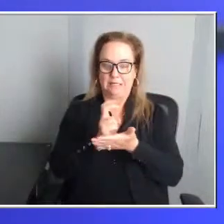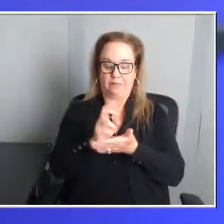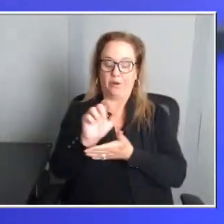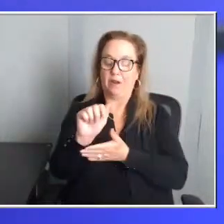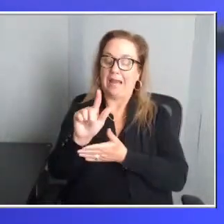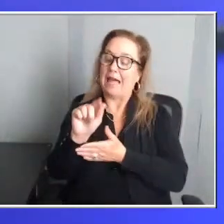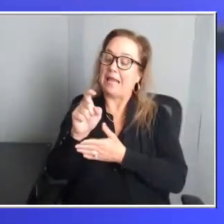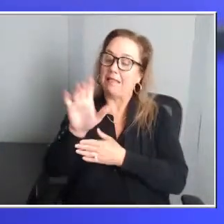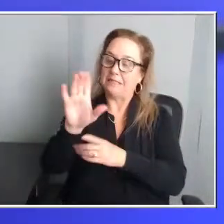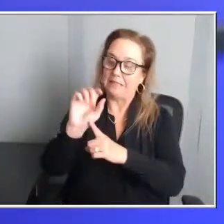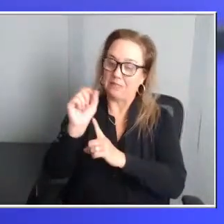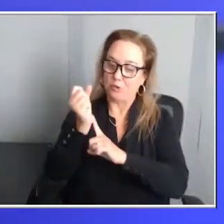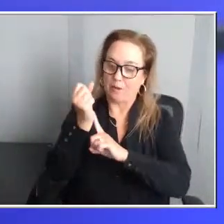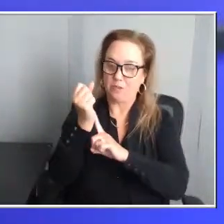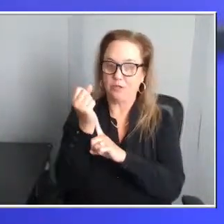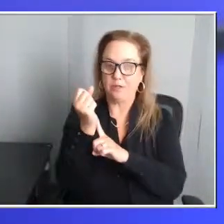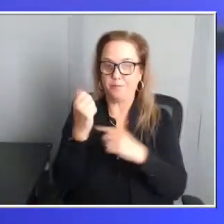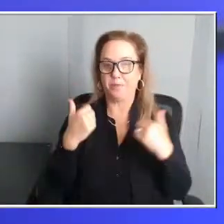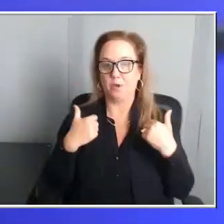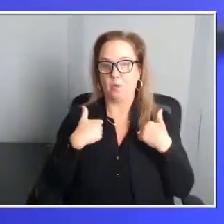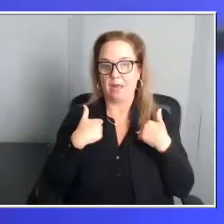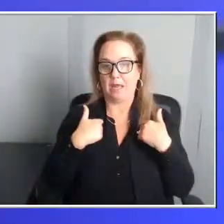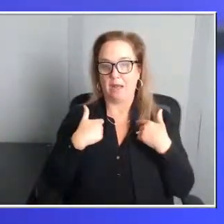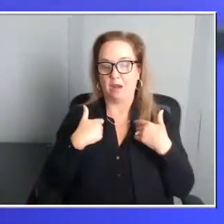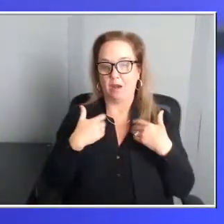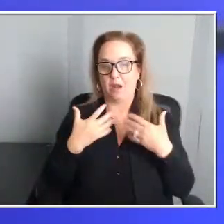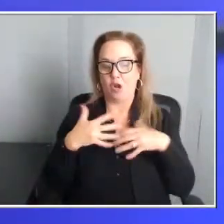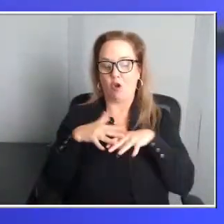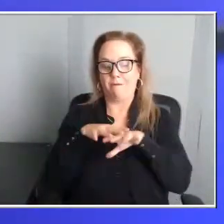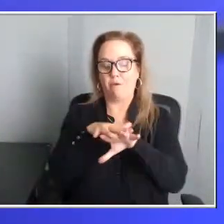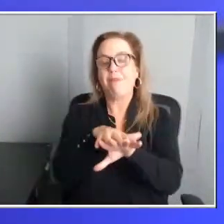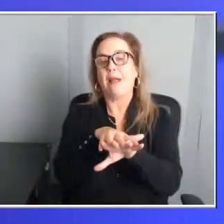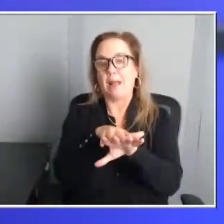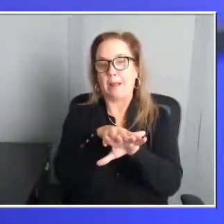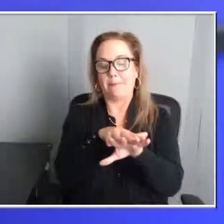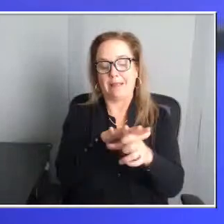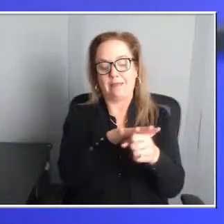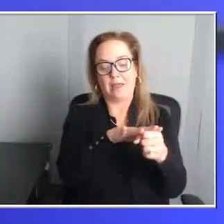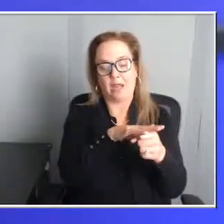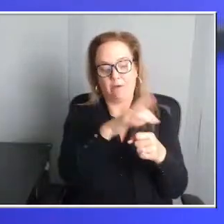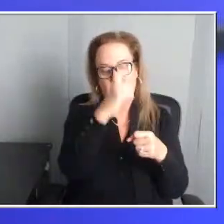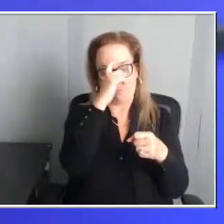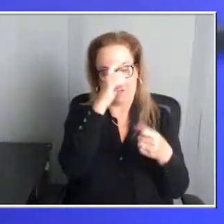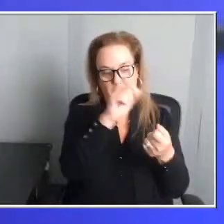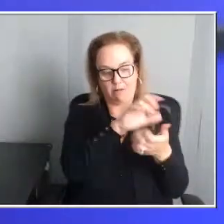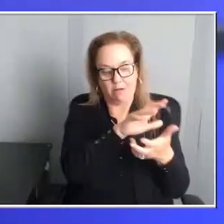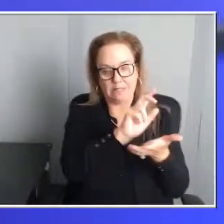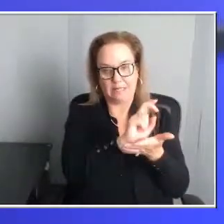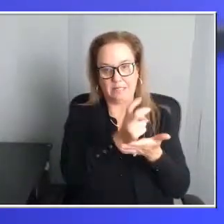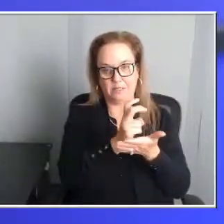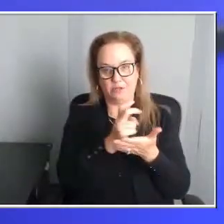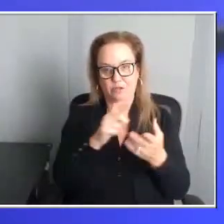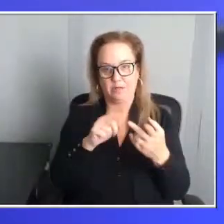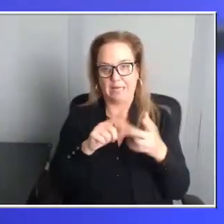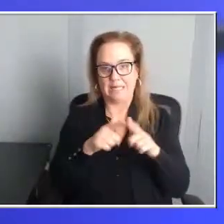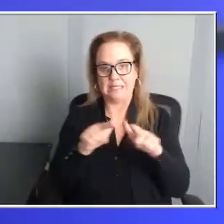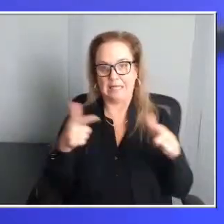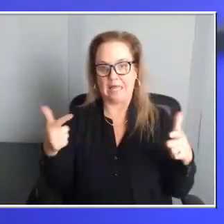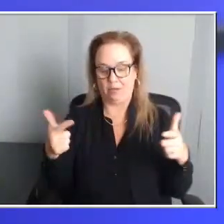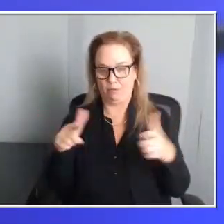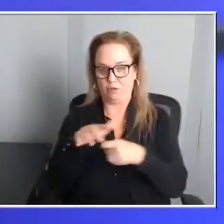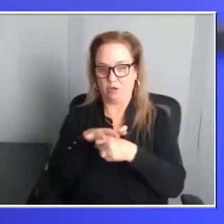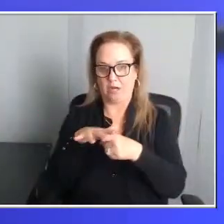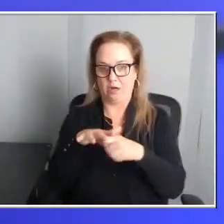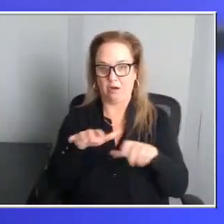case, we have an overlap between the area of the brain causing the seizures and his language areas. So if we were